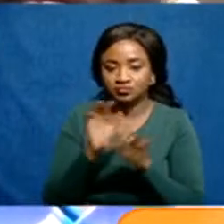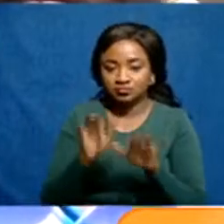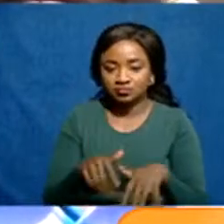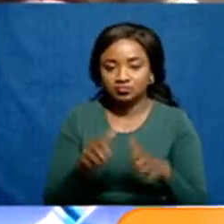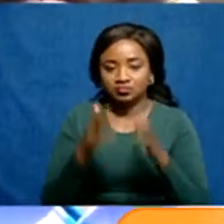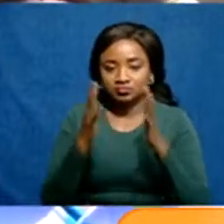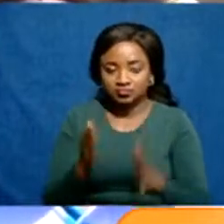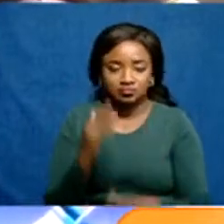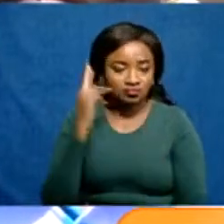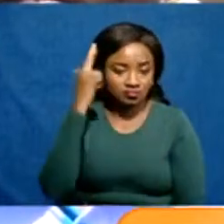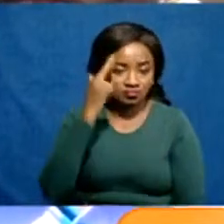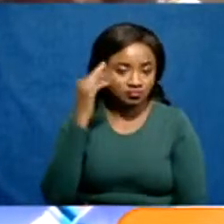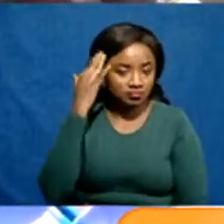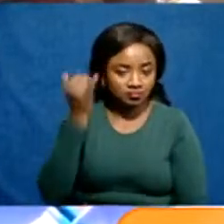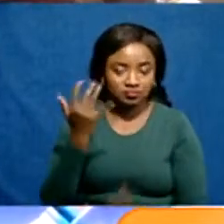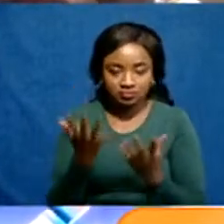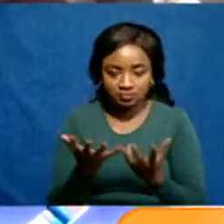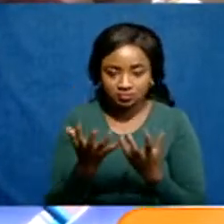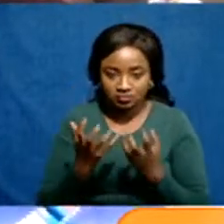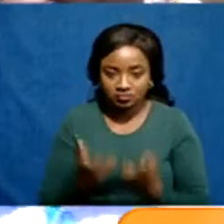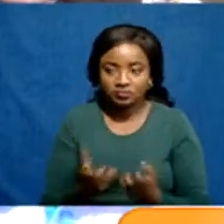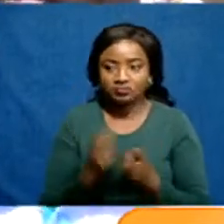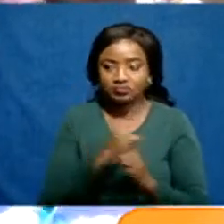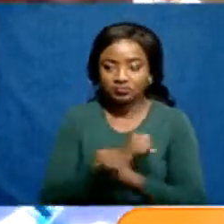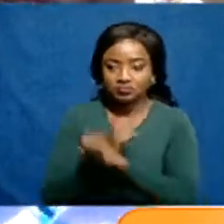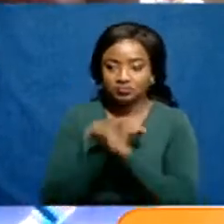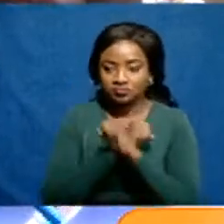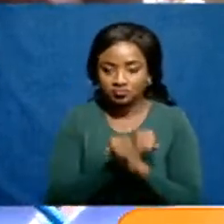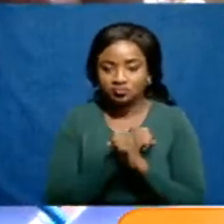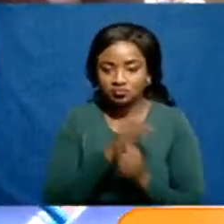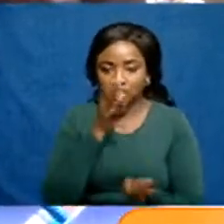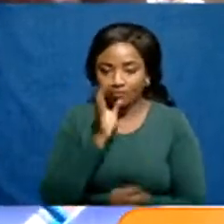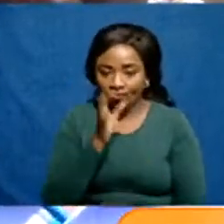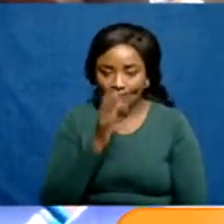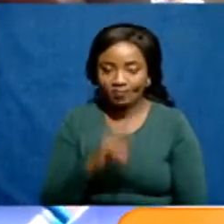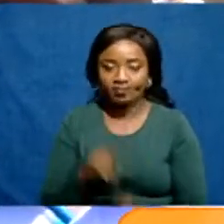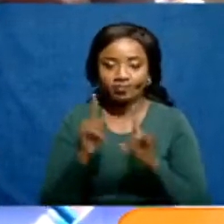on the need to conserve water. They need to conserve water so that we